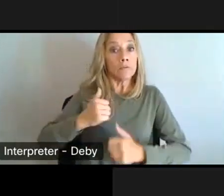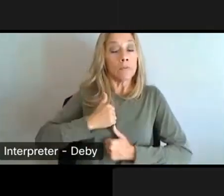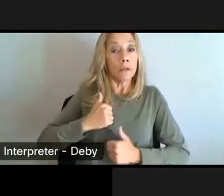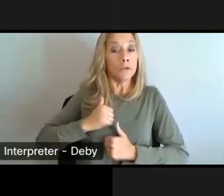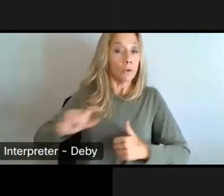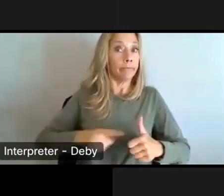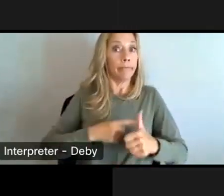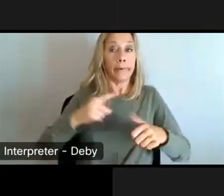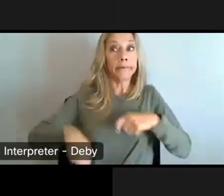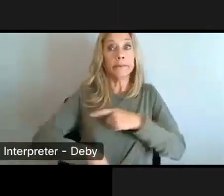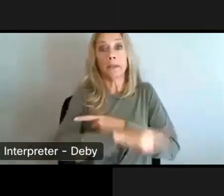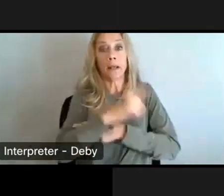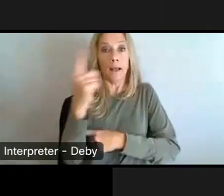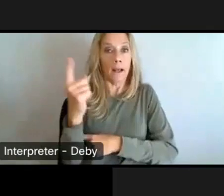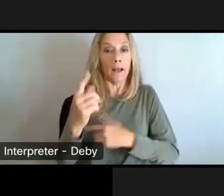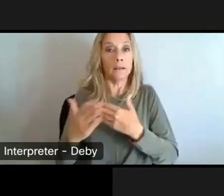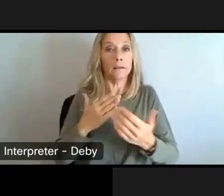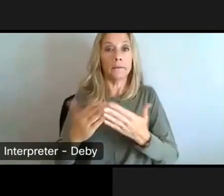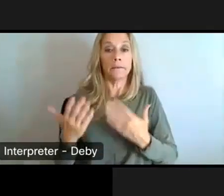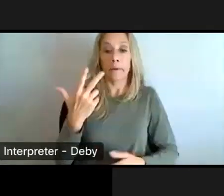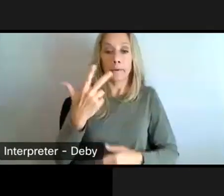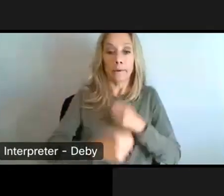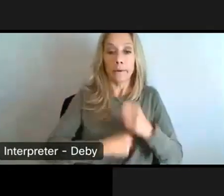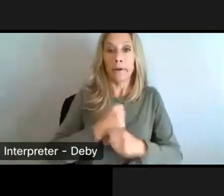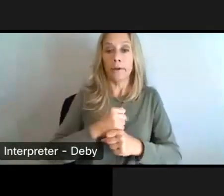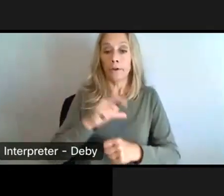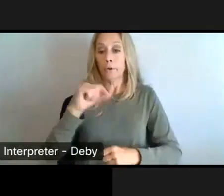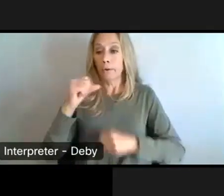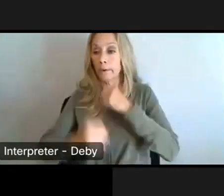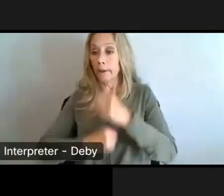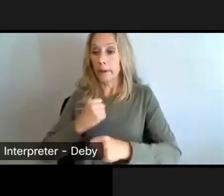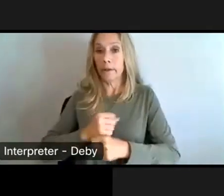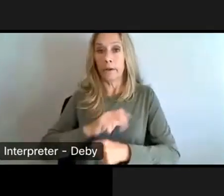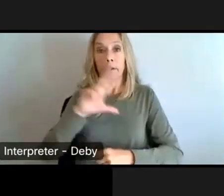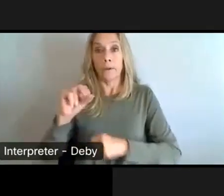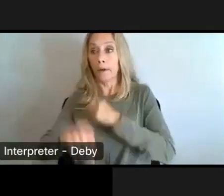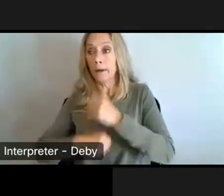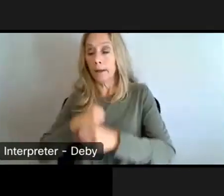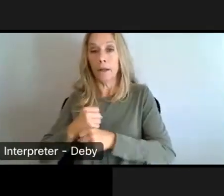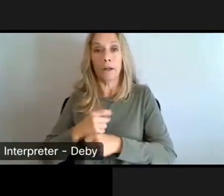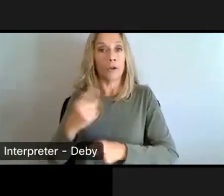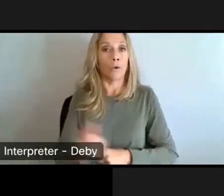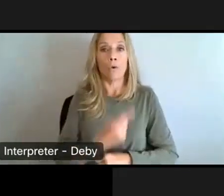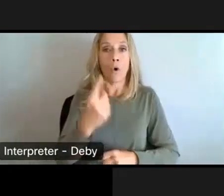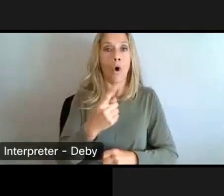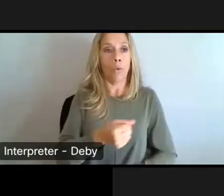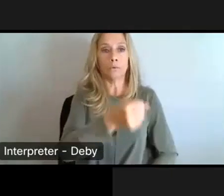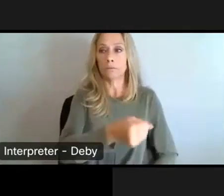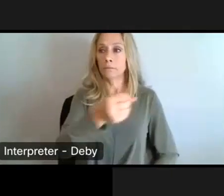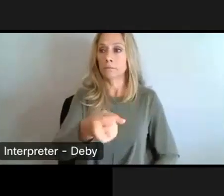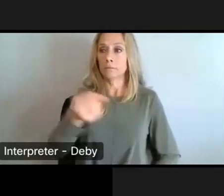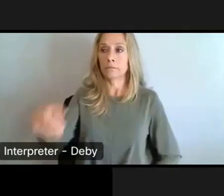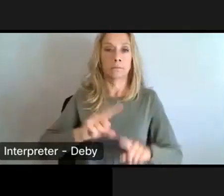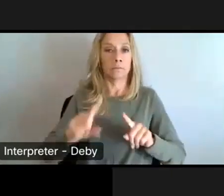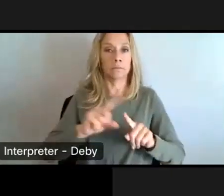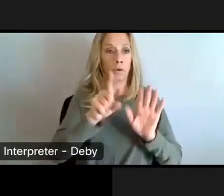one, whether you serve 3 years or 20 years or 30 years, you're always constantly put into new roles. You're constantly put into